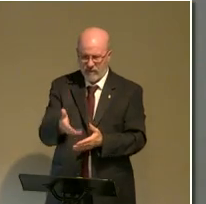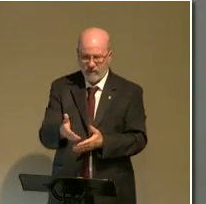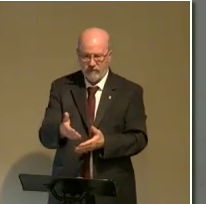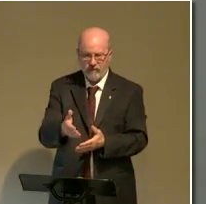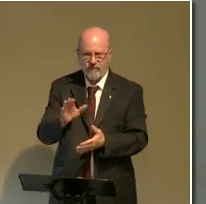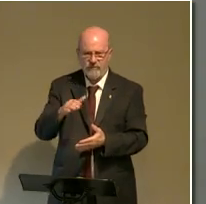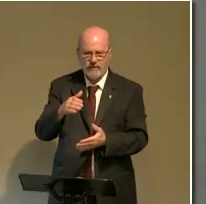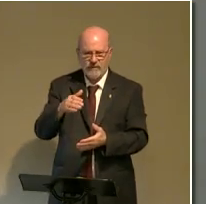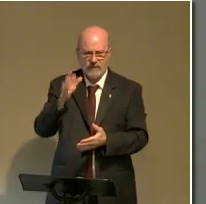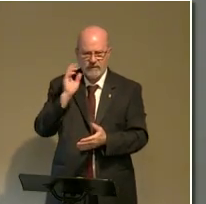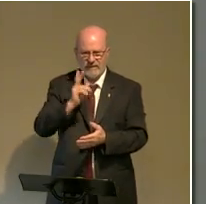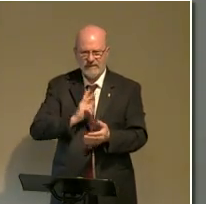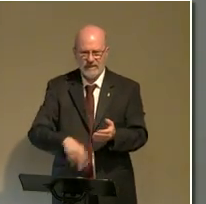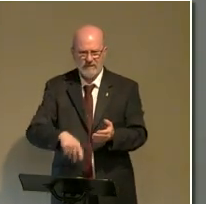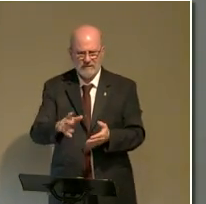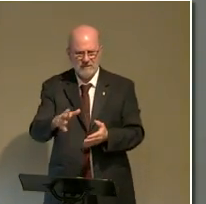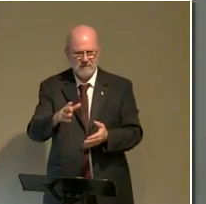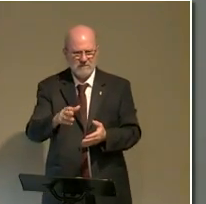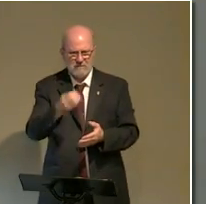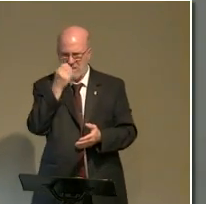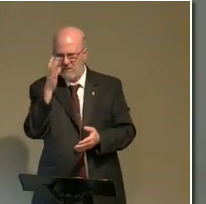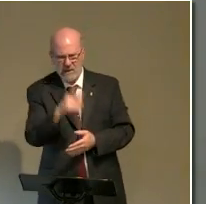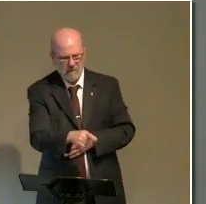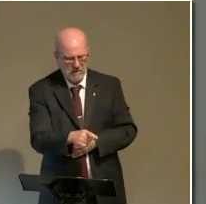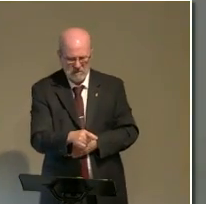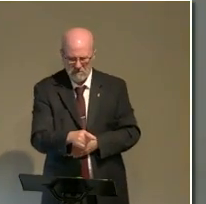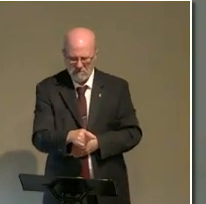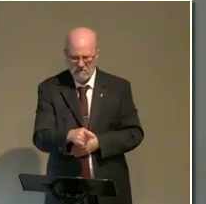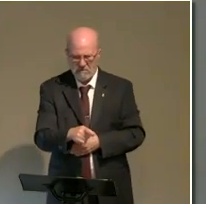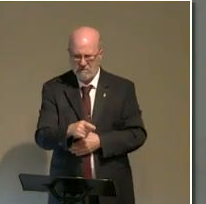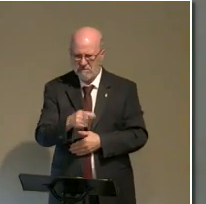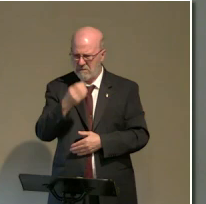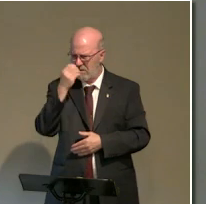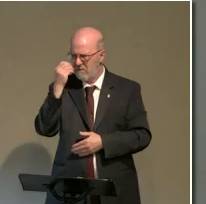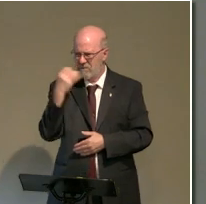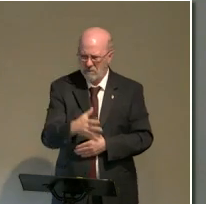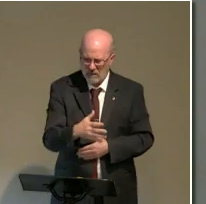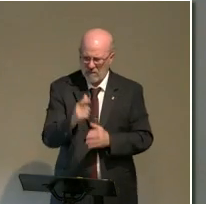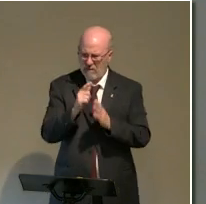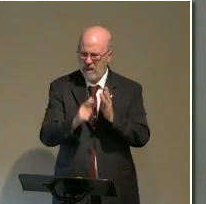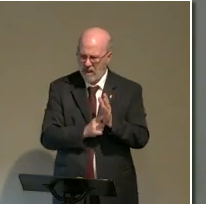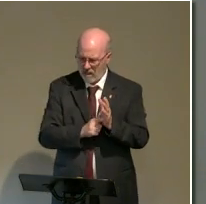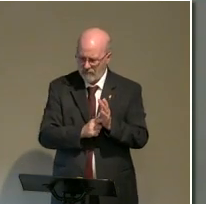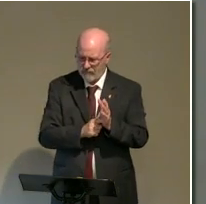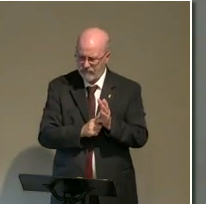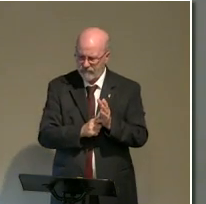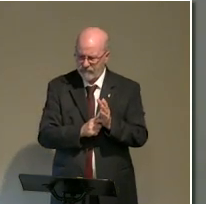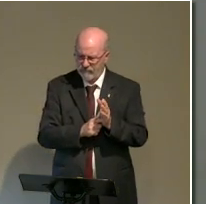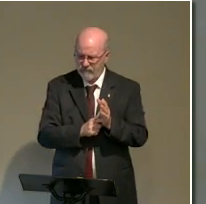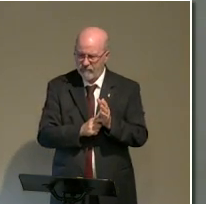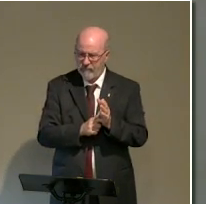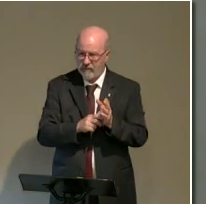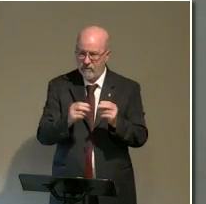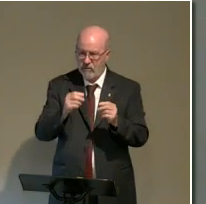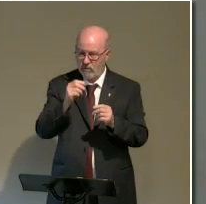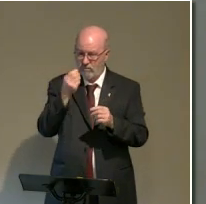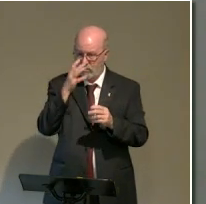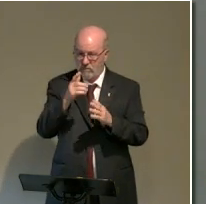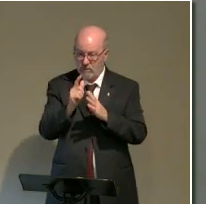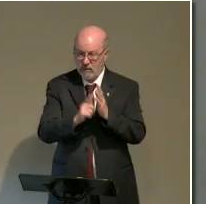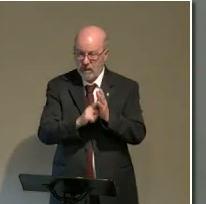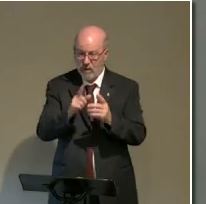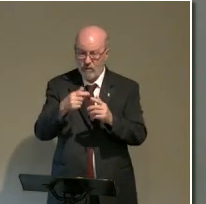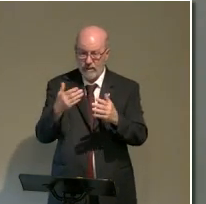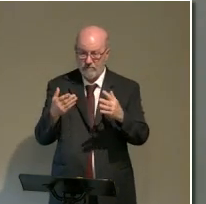what? This guy, he has no regard for you, and he has no regard for the law. Well, he has no regard for the law when